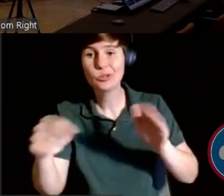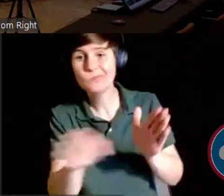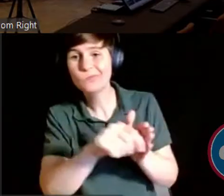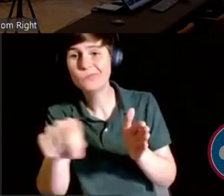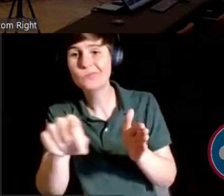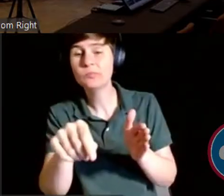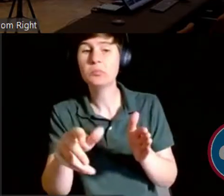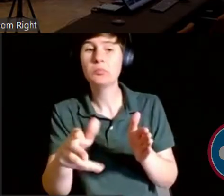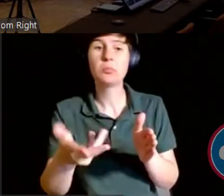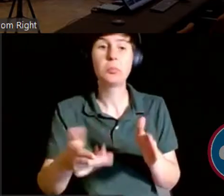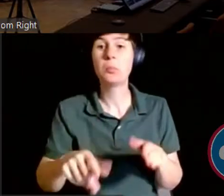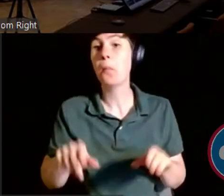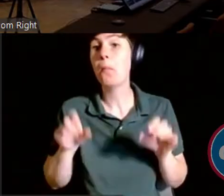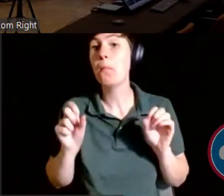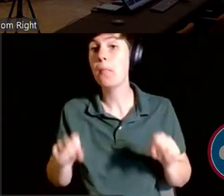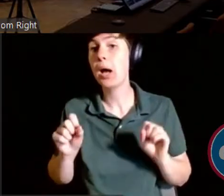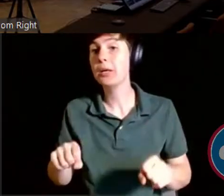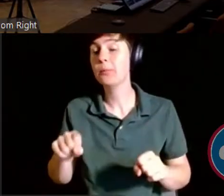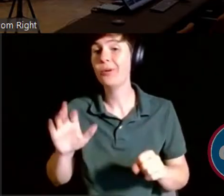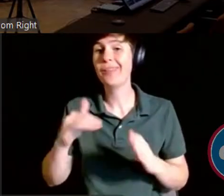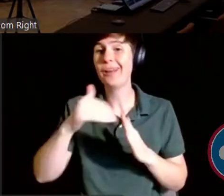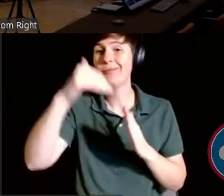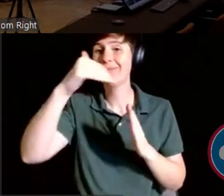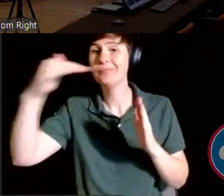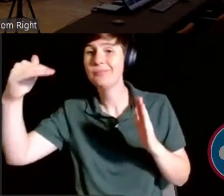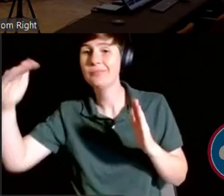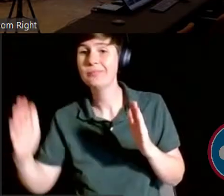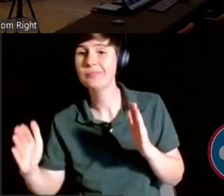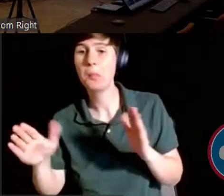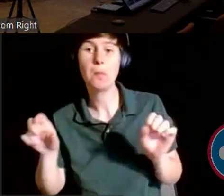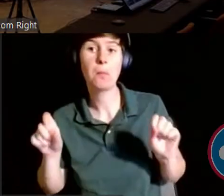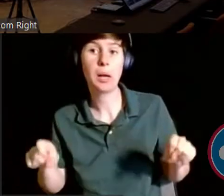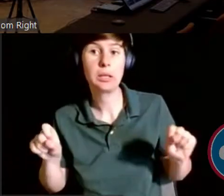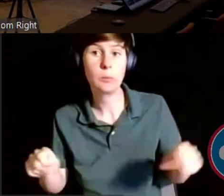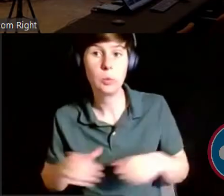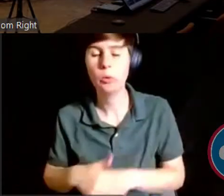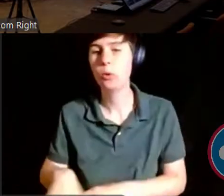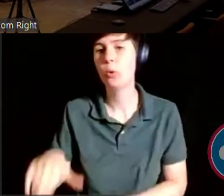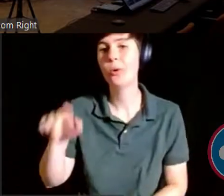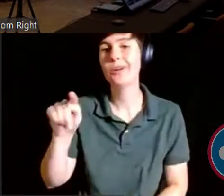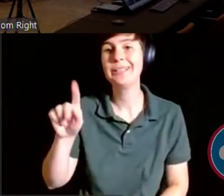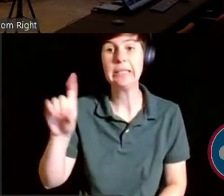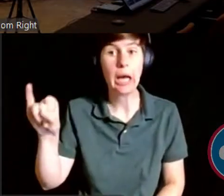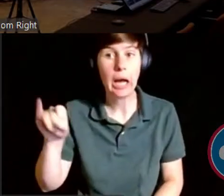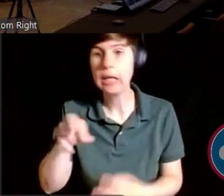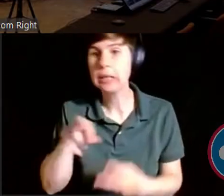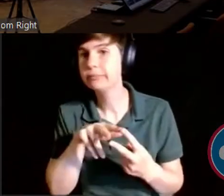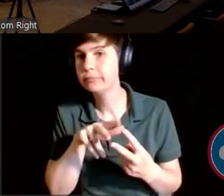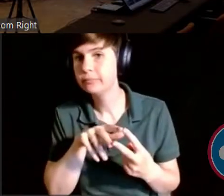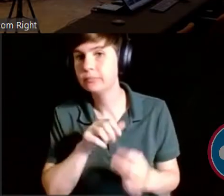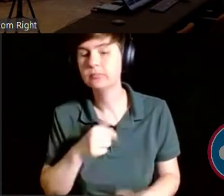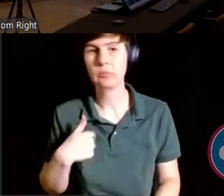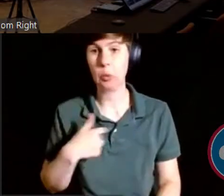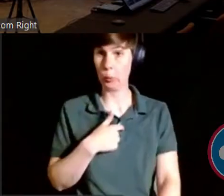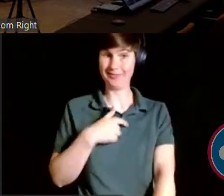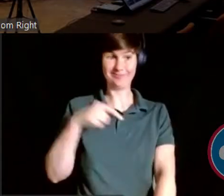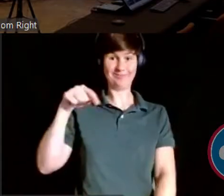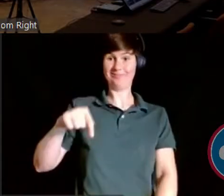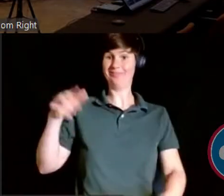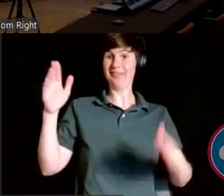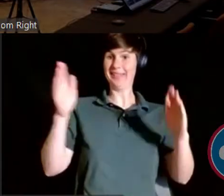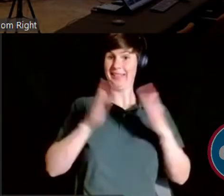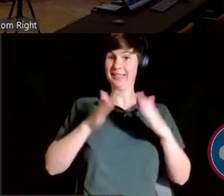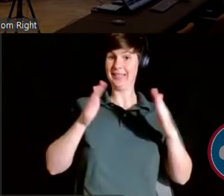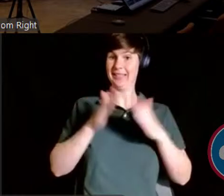the trapezoidal piece or a TDI. I think what we struggle with as a city is that there are